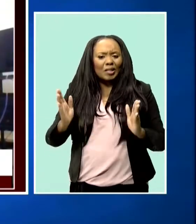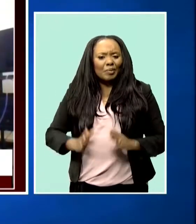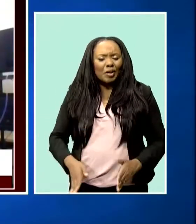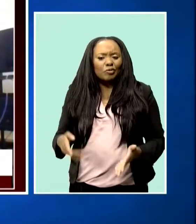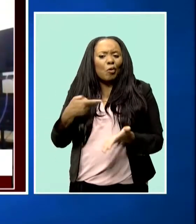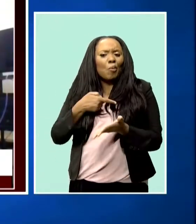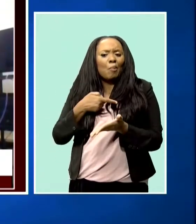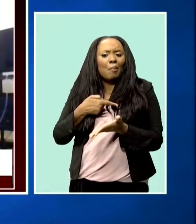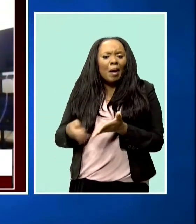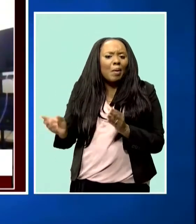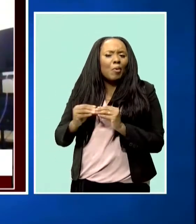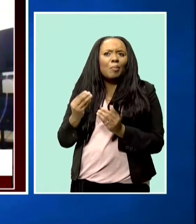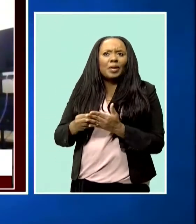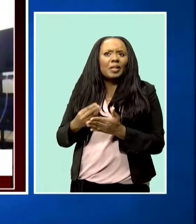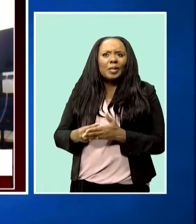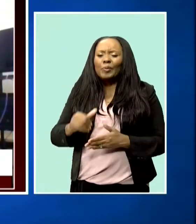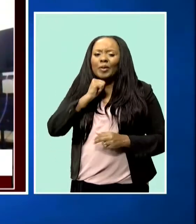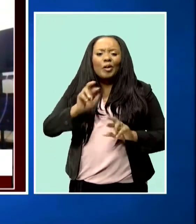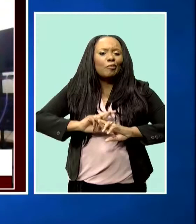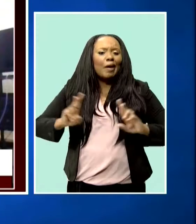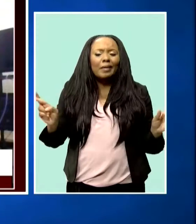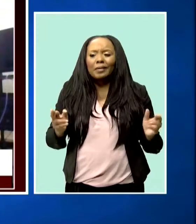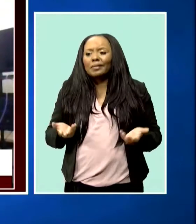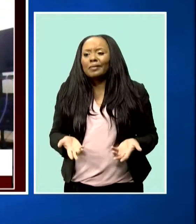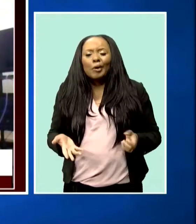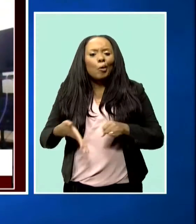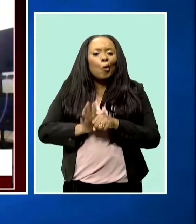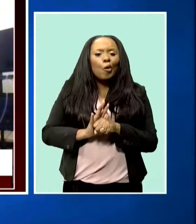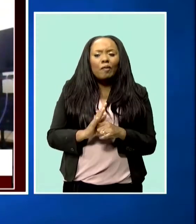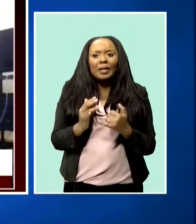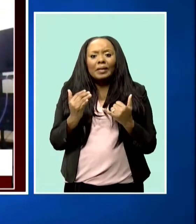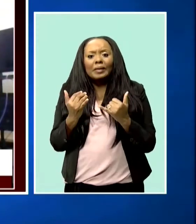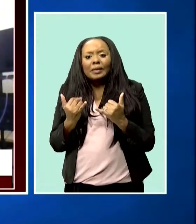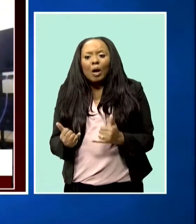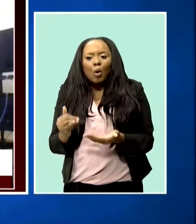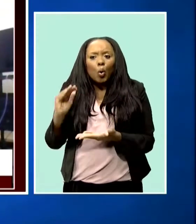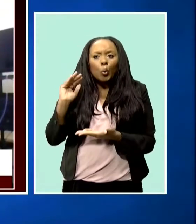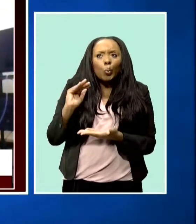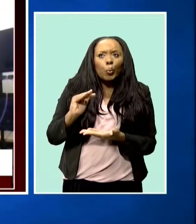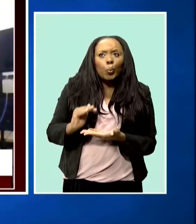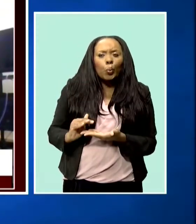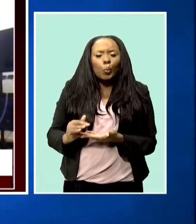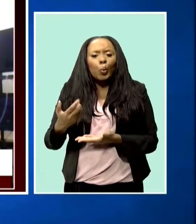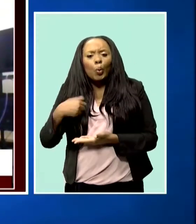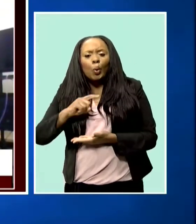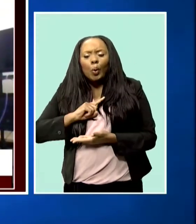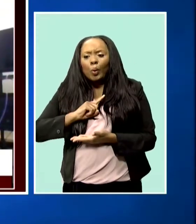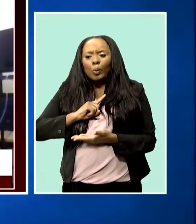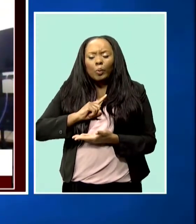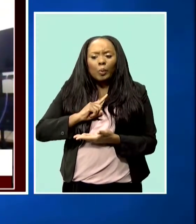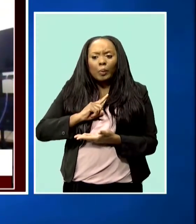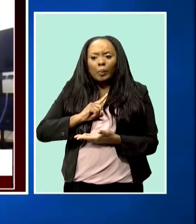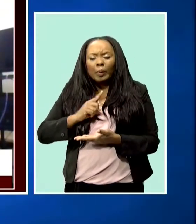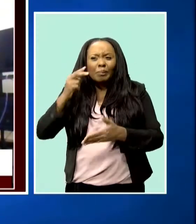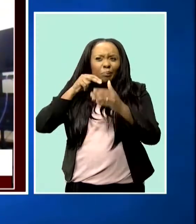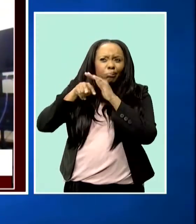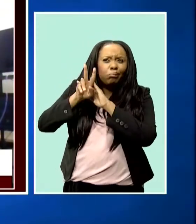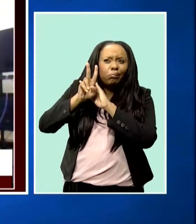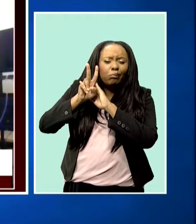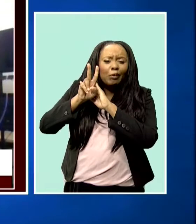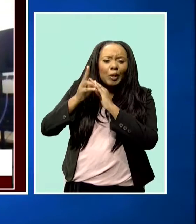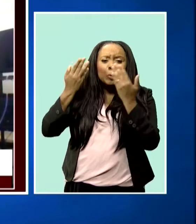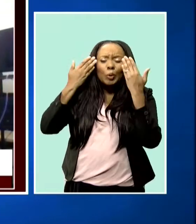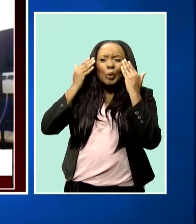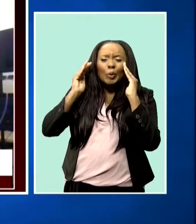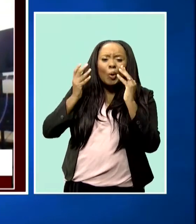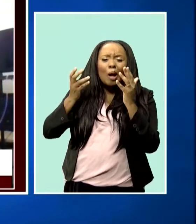We're not ready for this. We're now coming out of the heels of the COVID. We are really facing facing dire times, and not now.